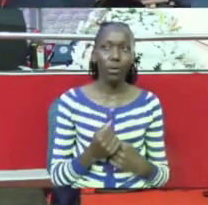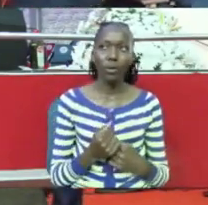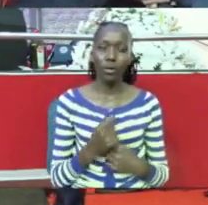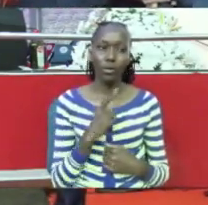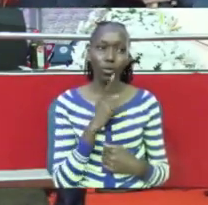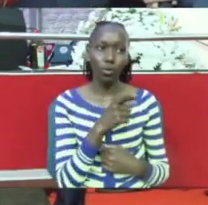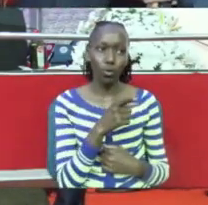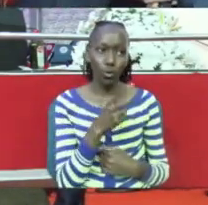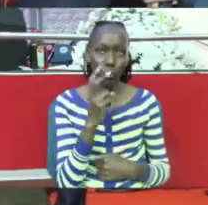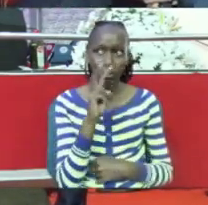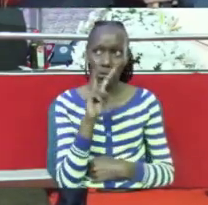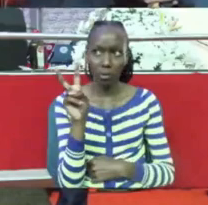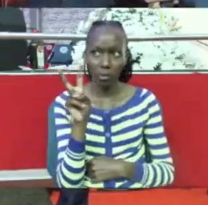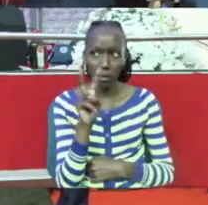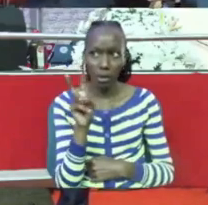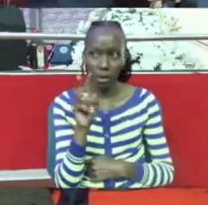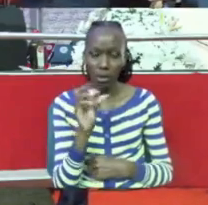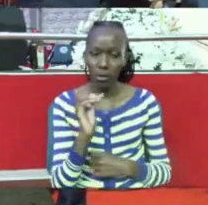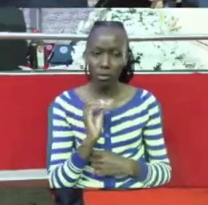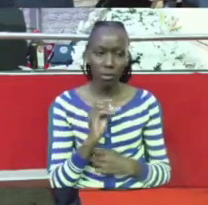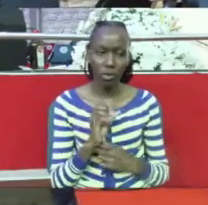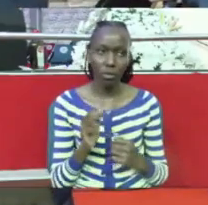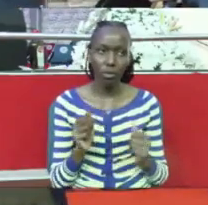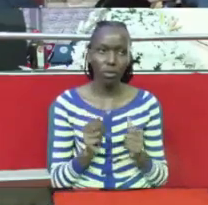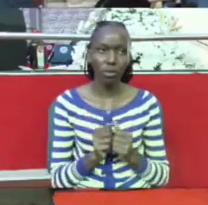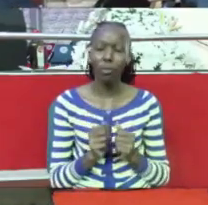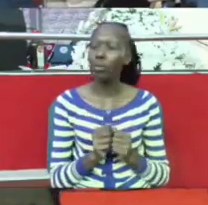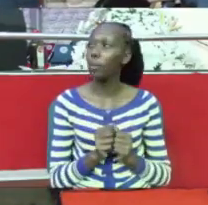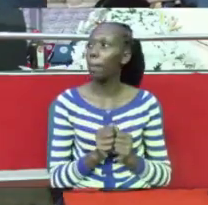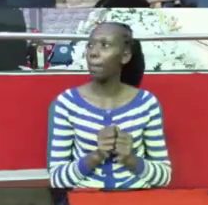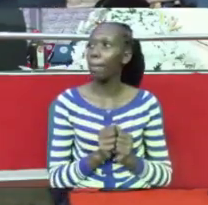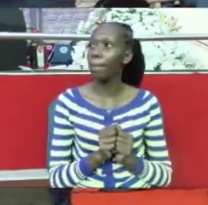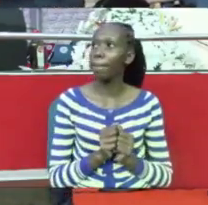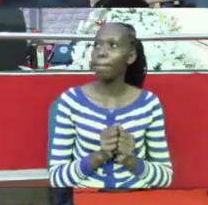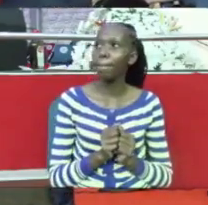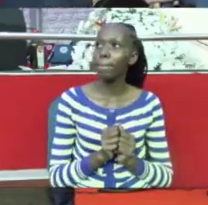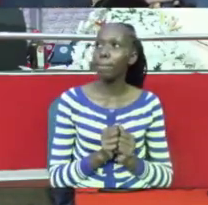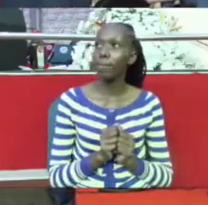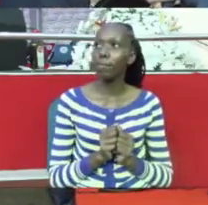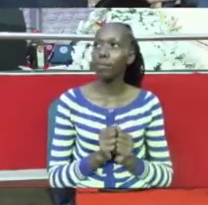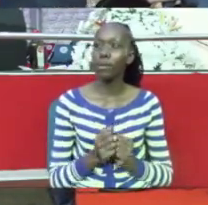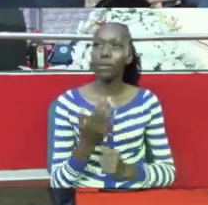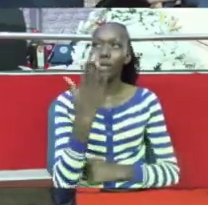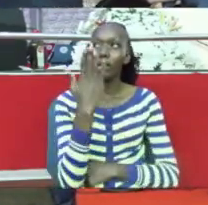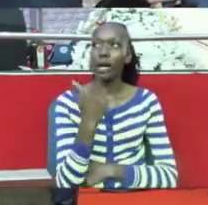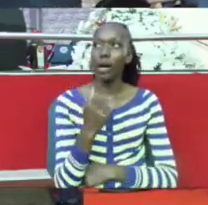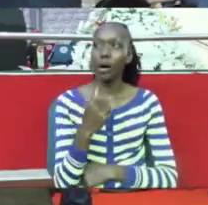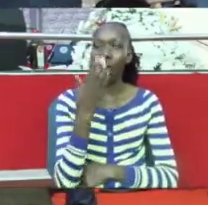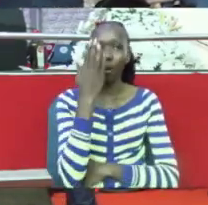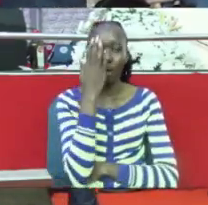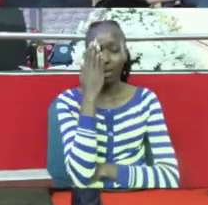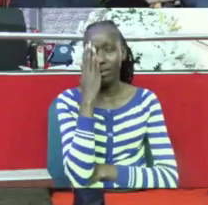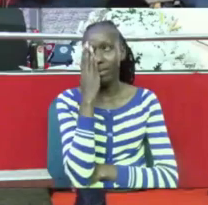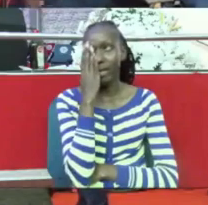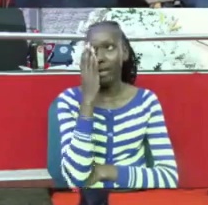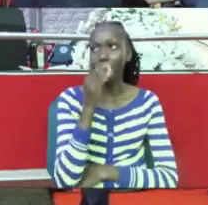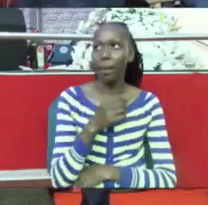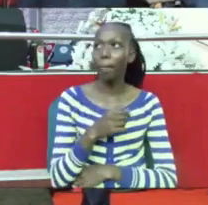usiweze kusikika ama kutambulika. And now coming back to Jacob in Isaiah 41, kurudia kwa Yakobo pale Isaiah